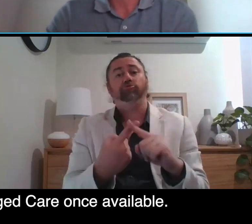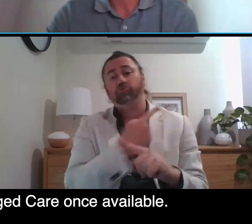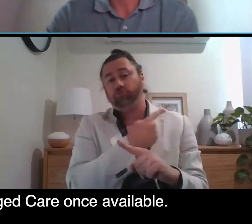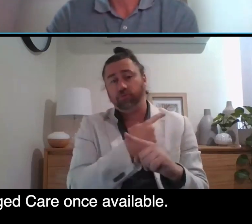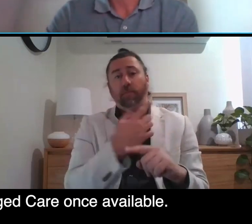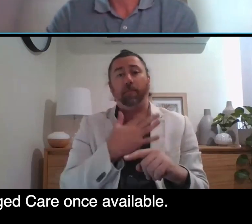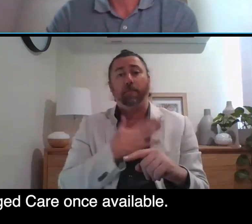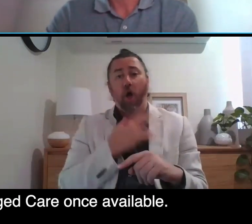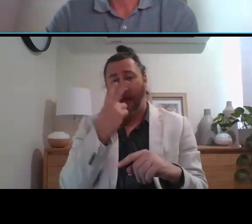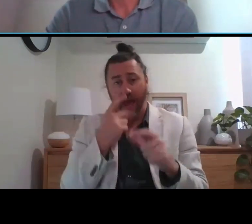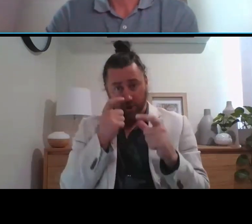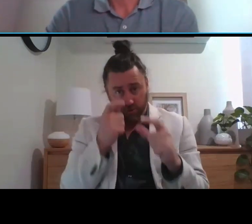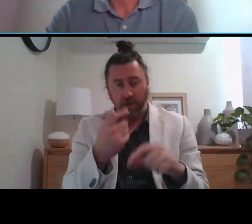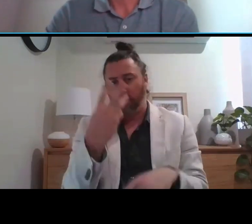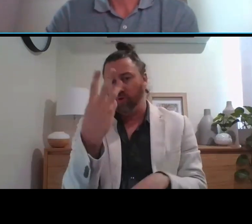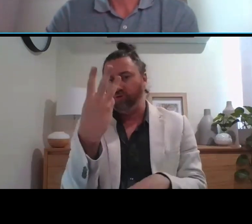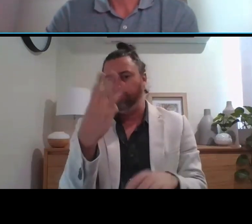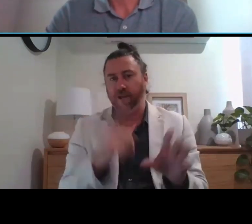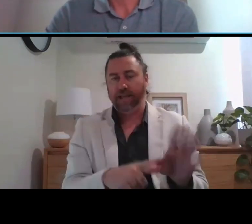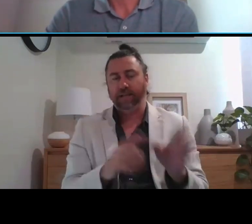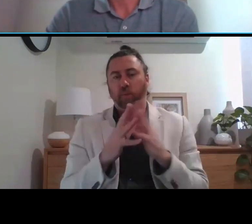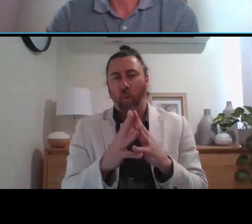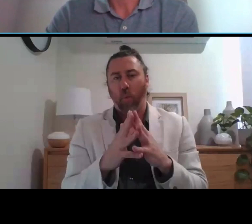Care once available.